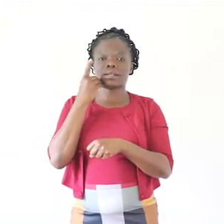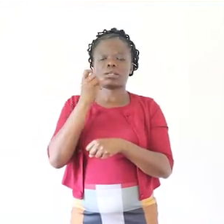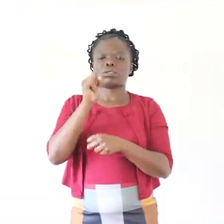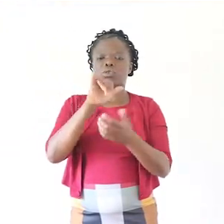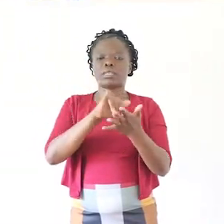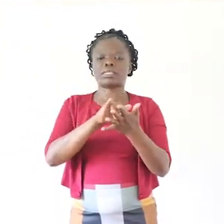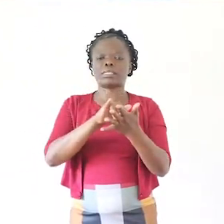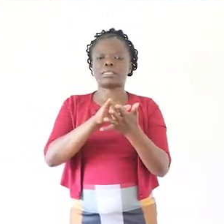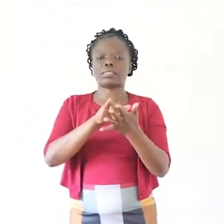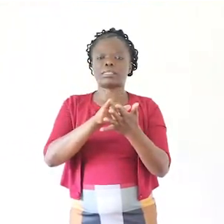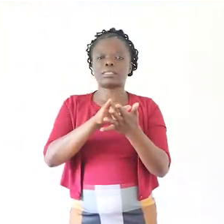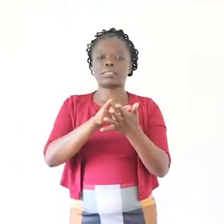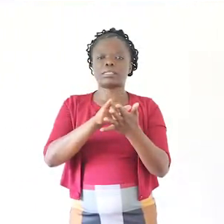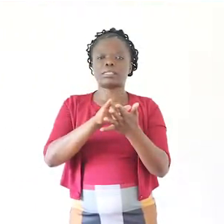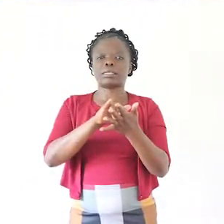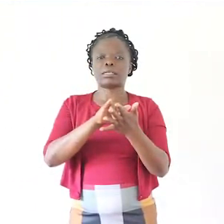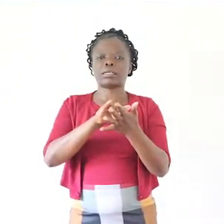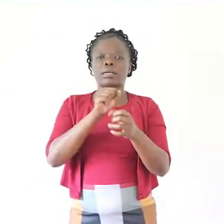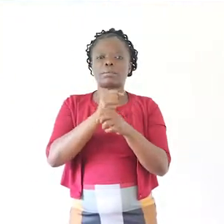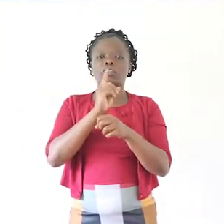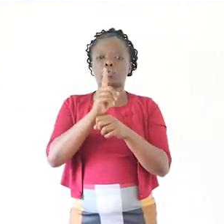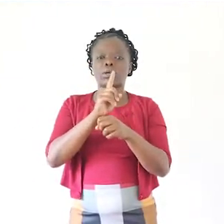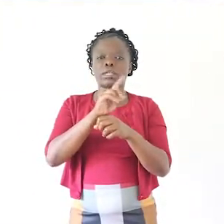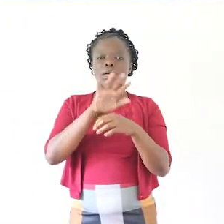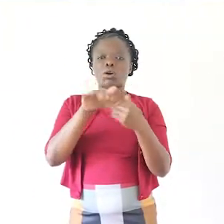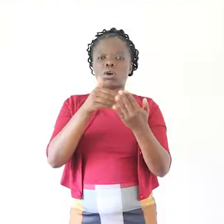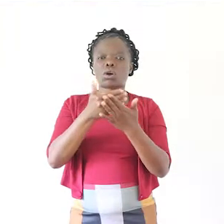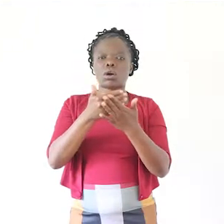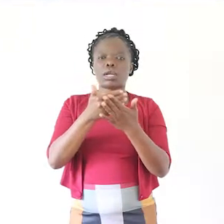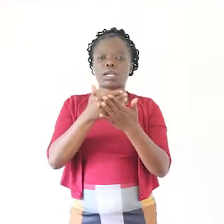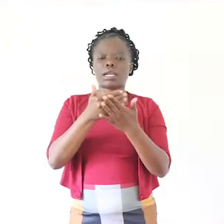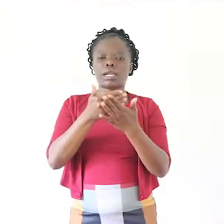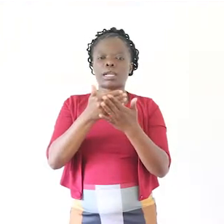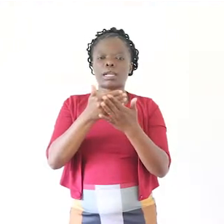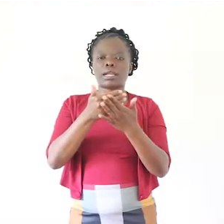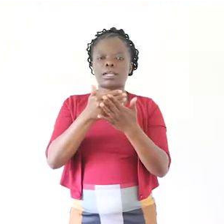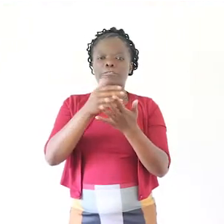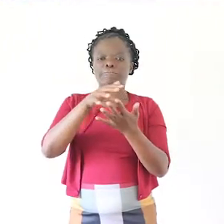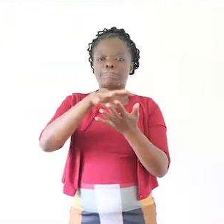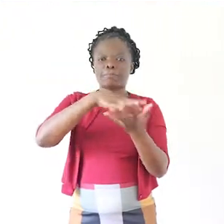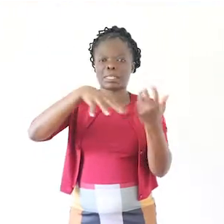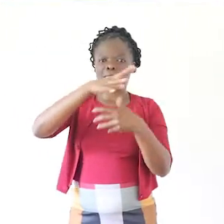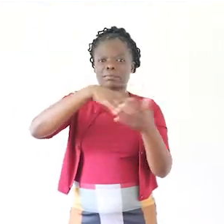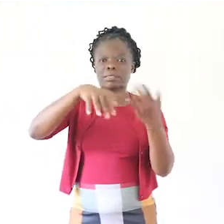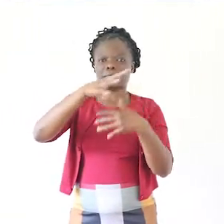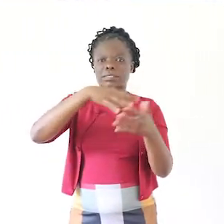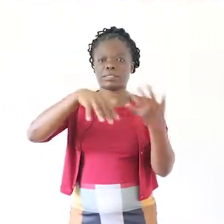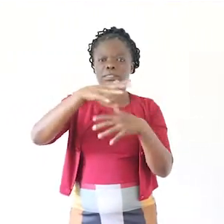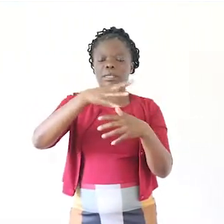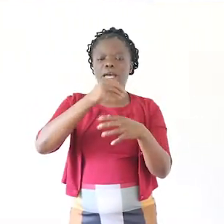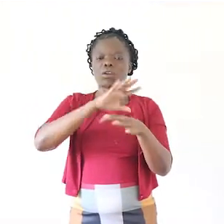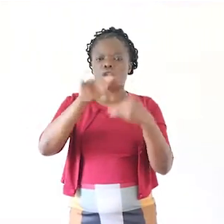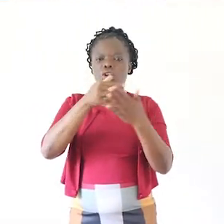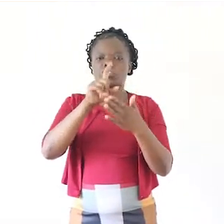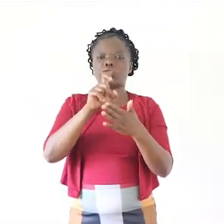so that you ensure they all get the heat and they all